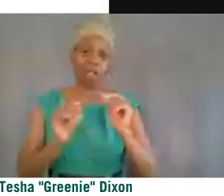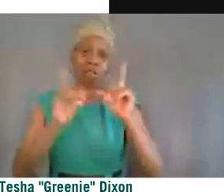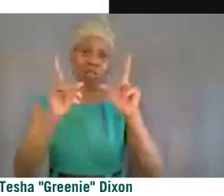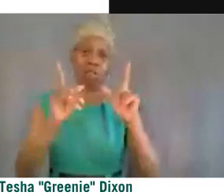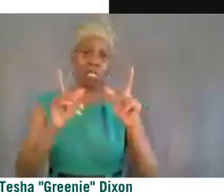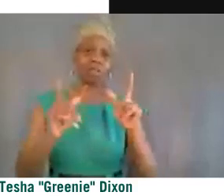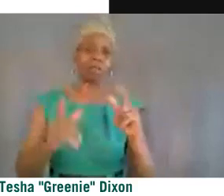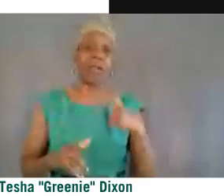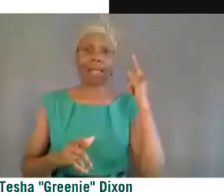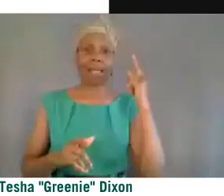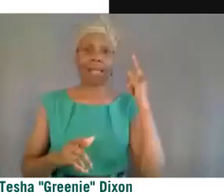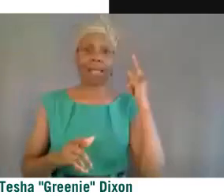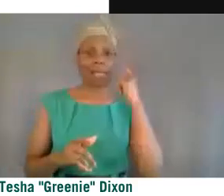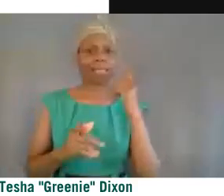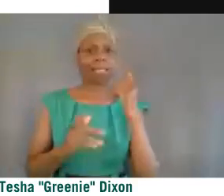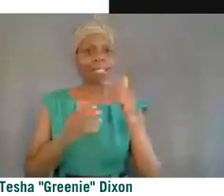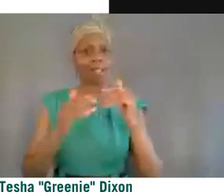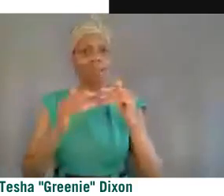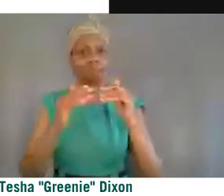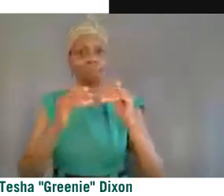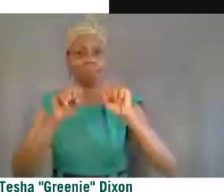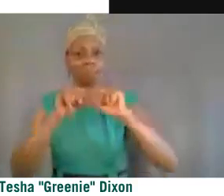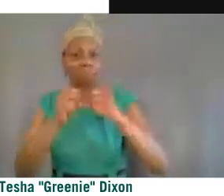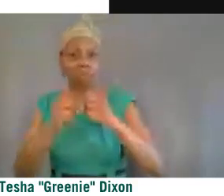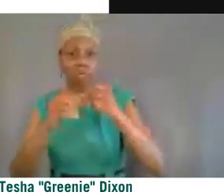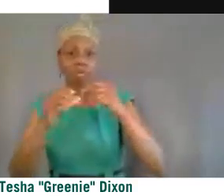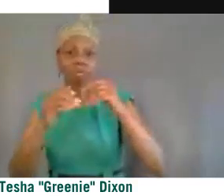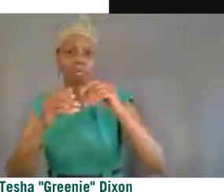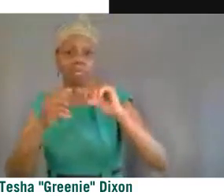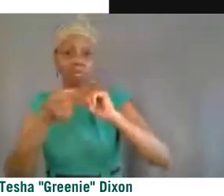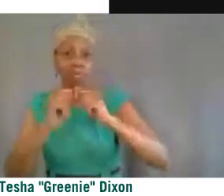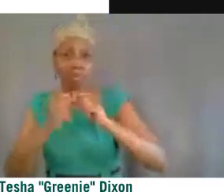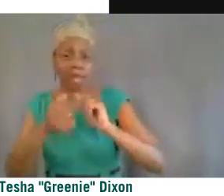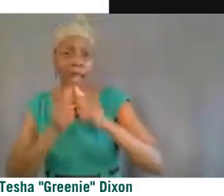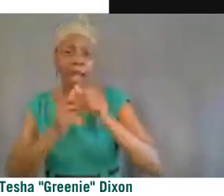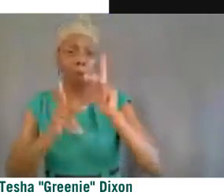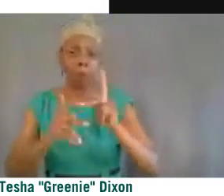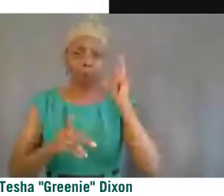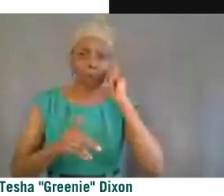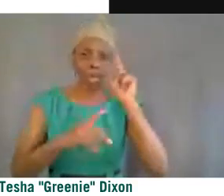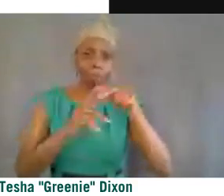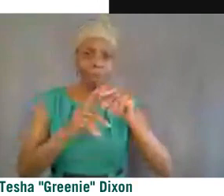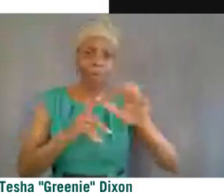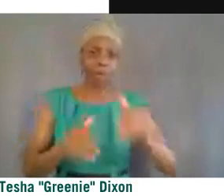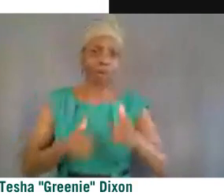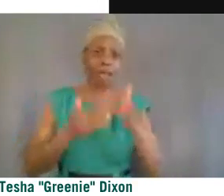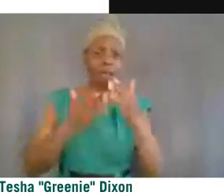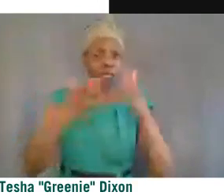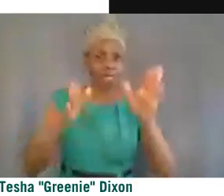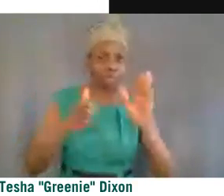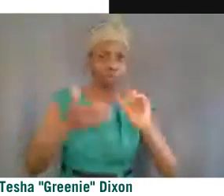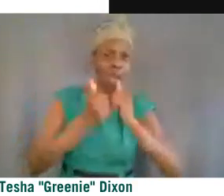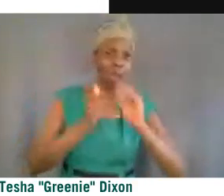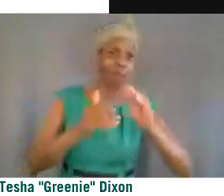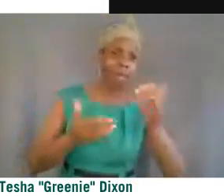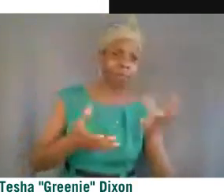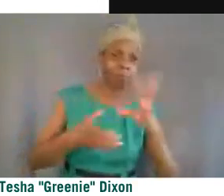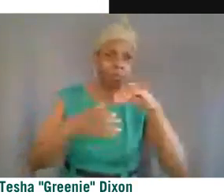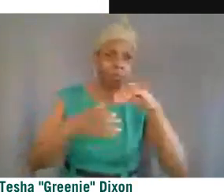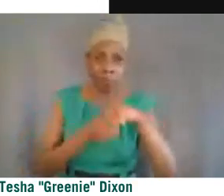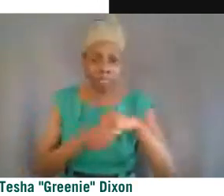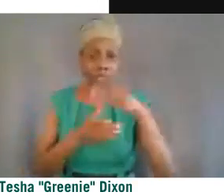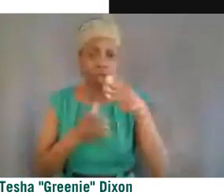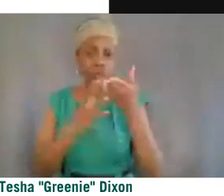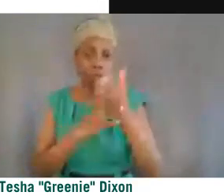I think that it breaks down the way people think about their lives in general and how people participate throughout their individual